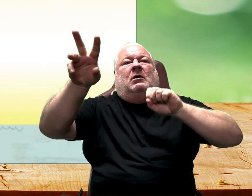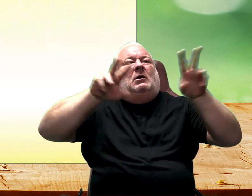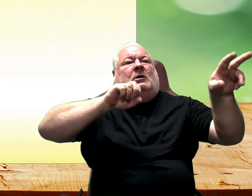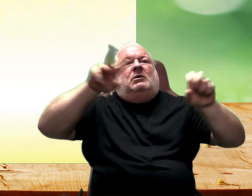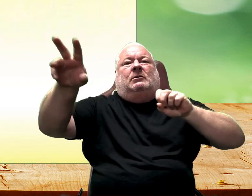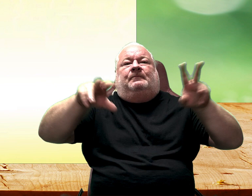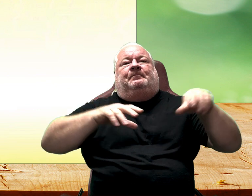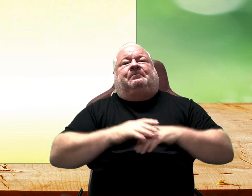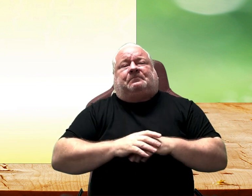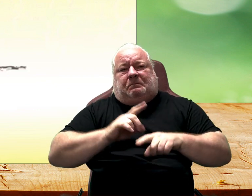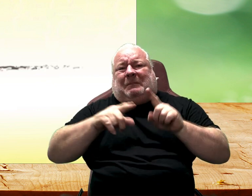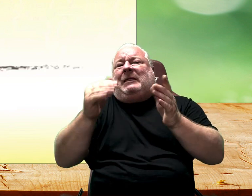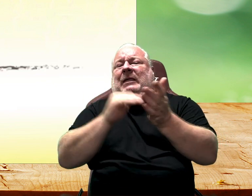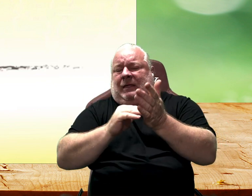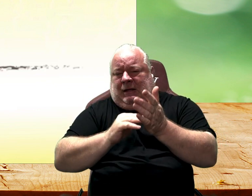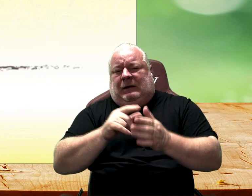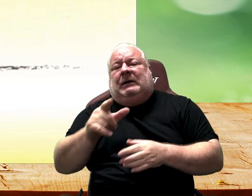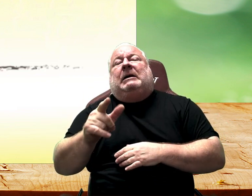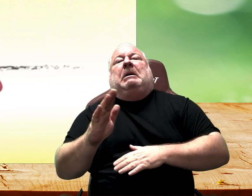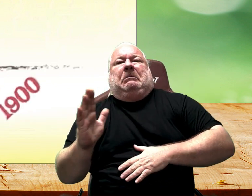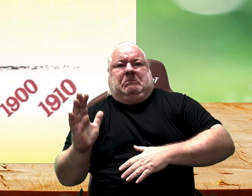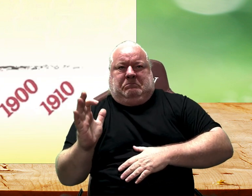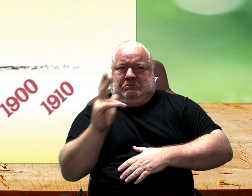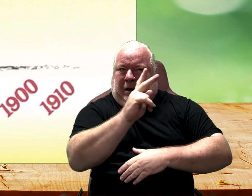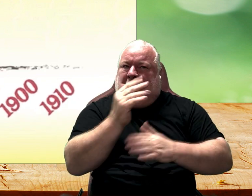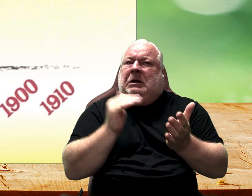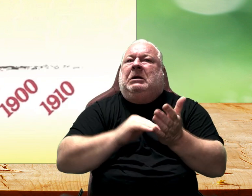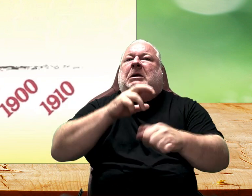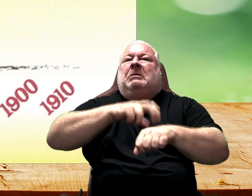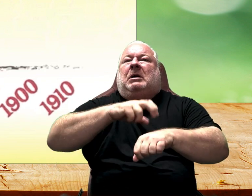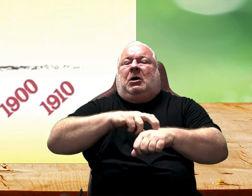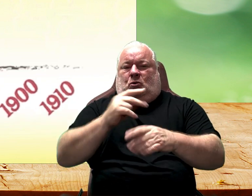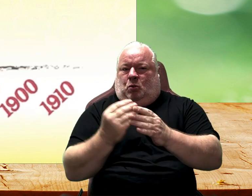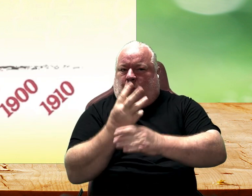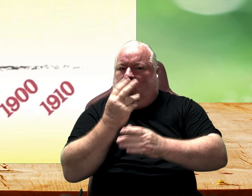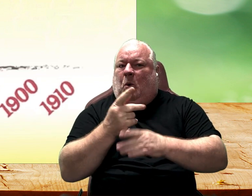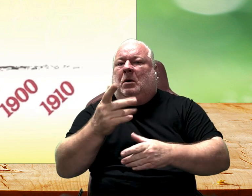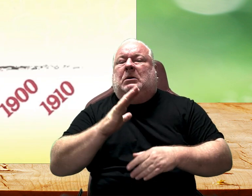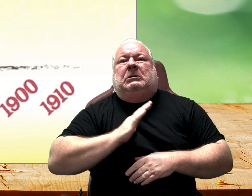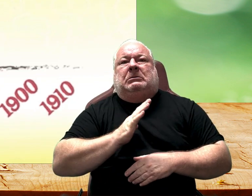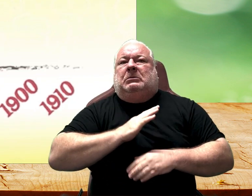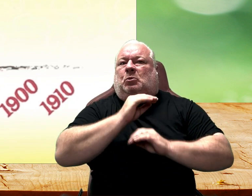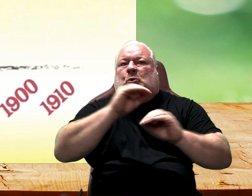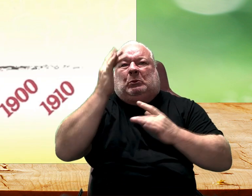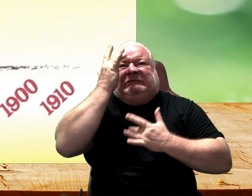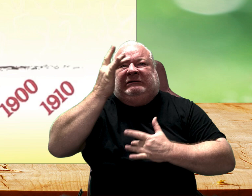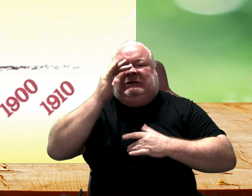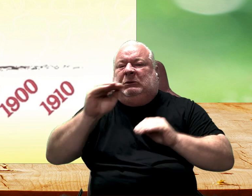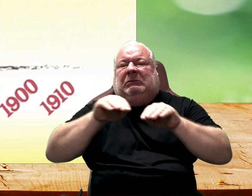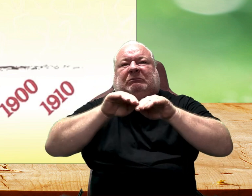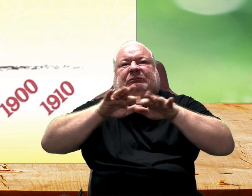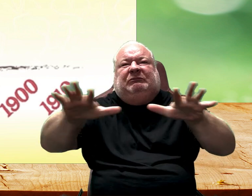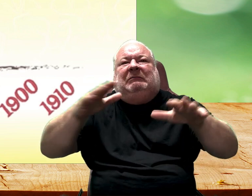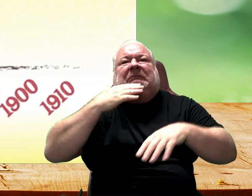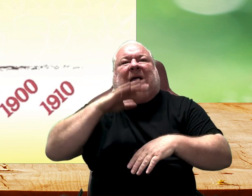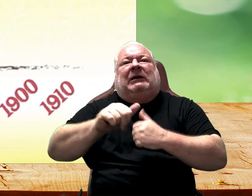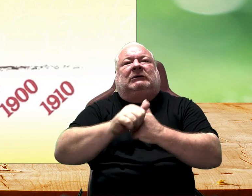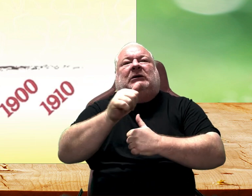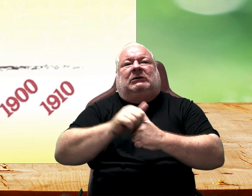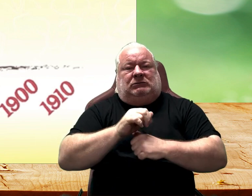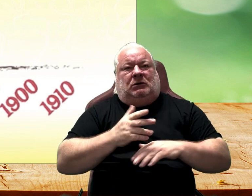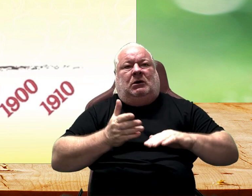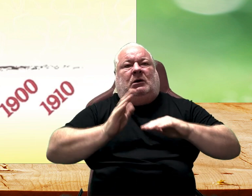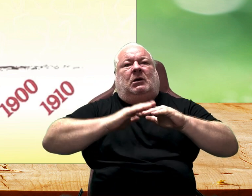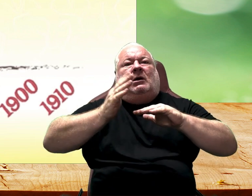the end for the potato. The crop eventually recovered, and Europe's population, especially the working classes, continued